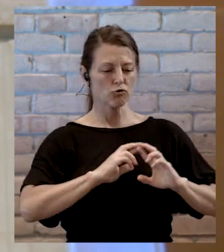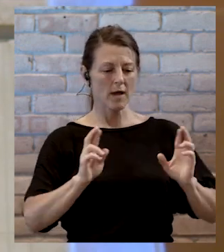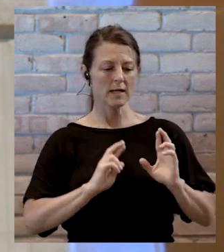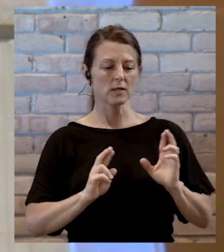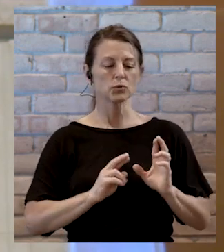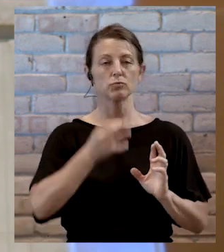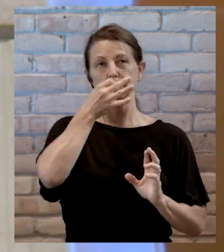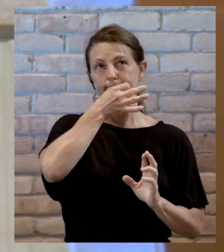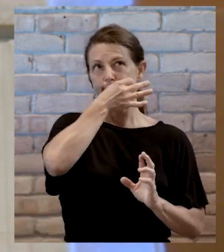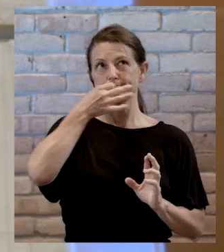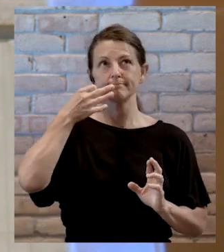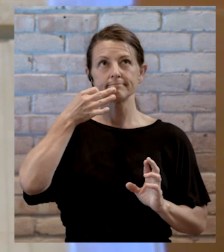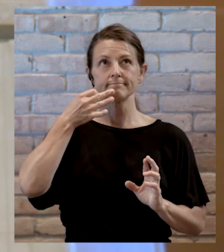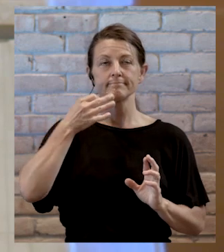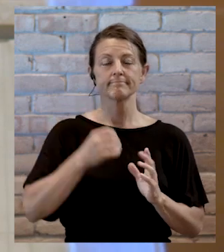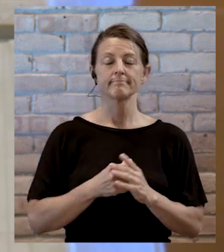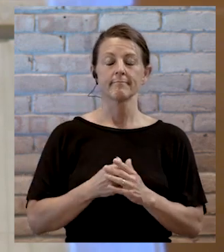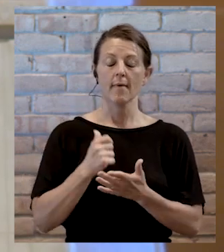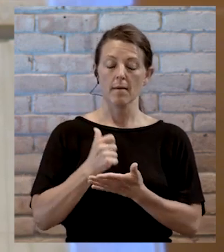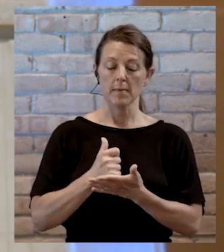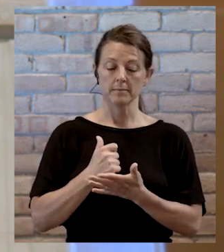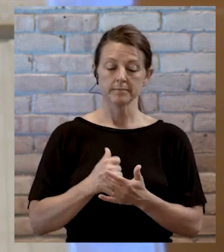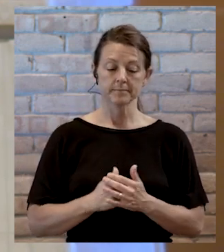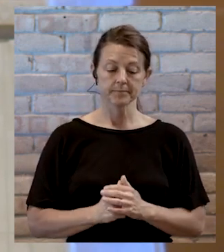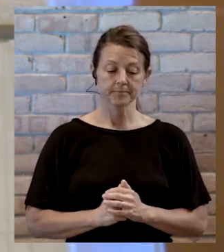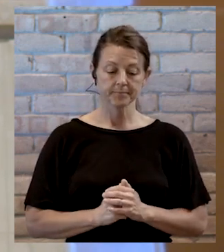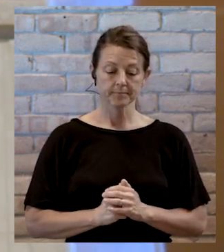Supper. Amen.